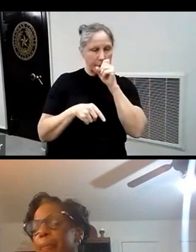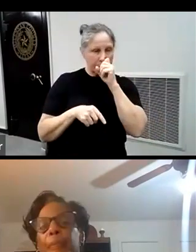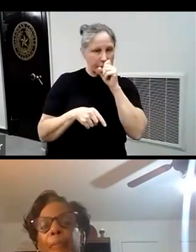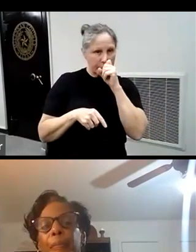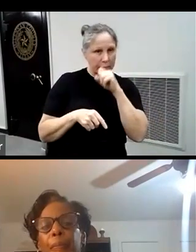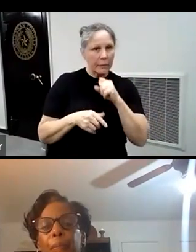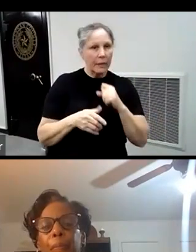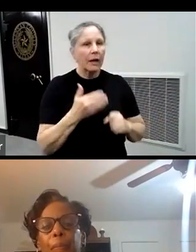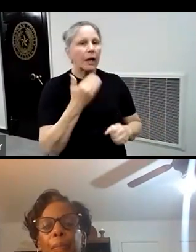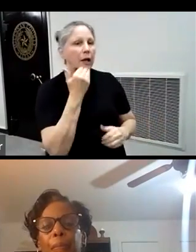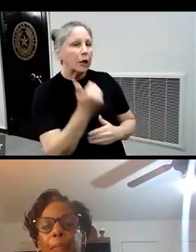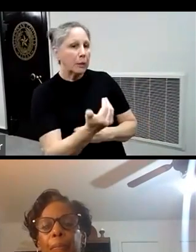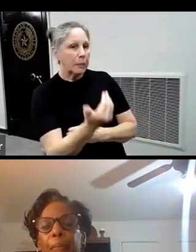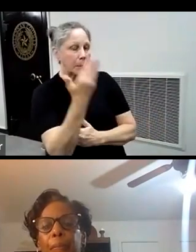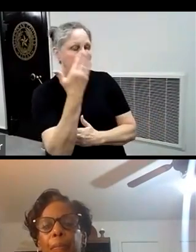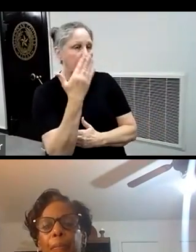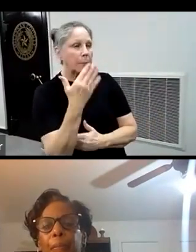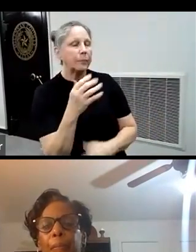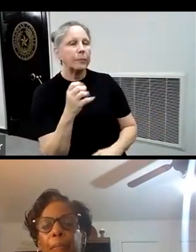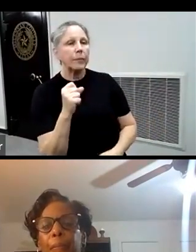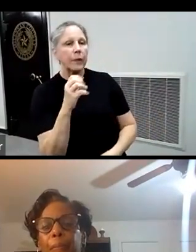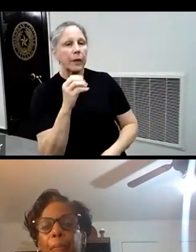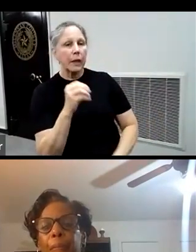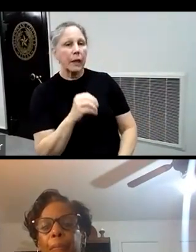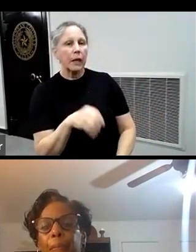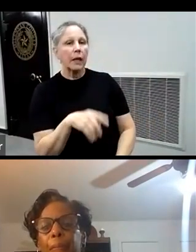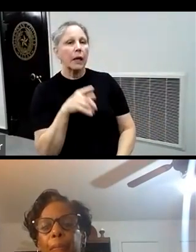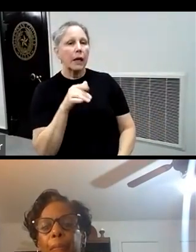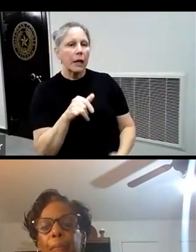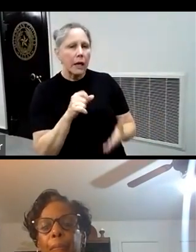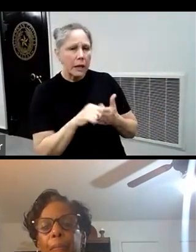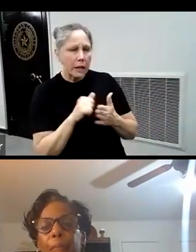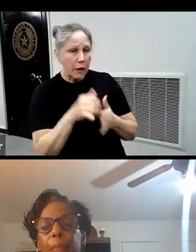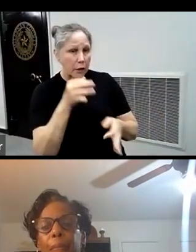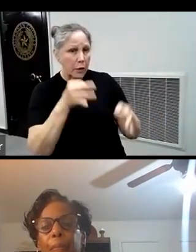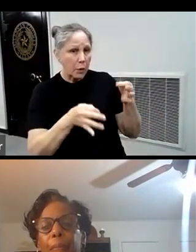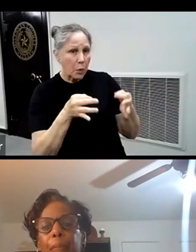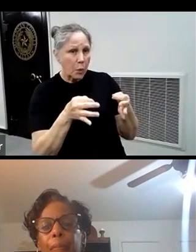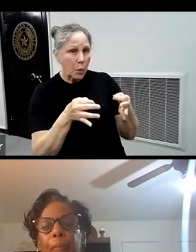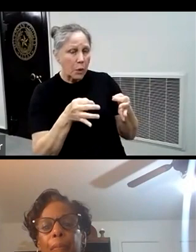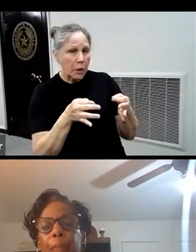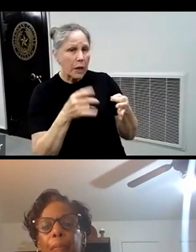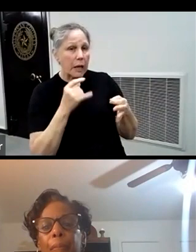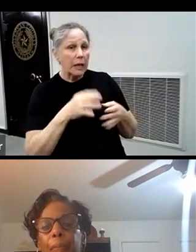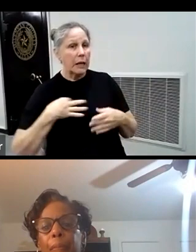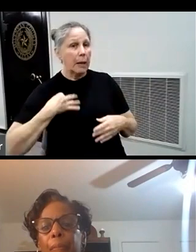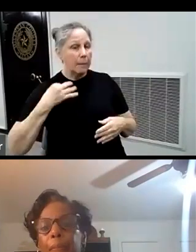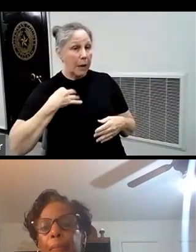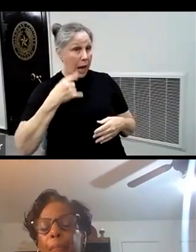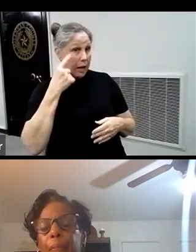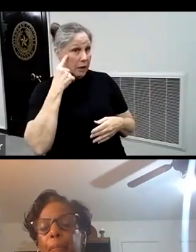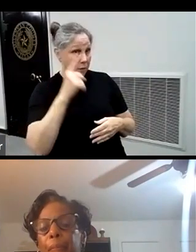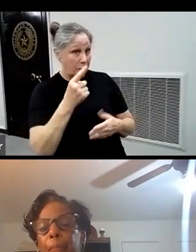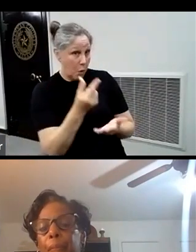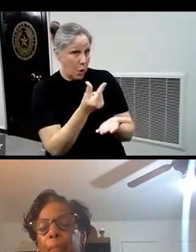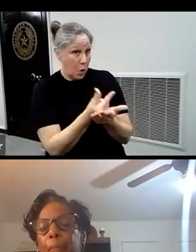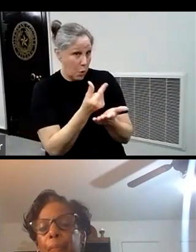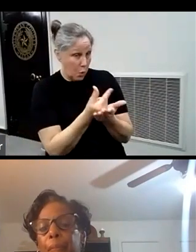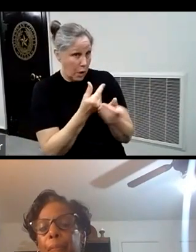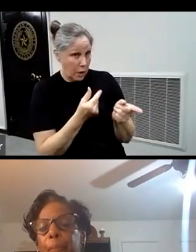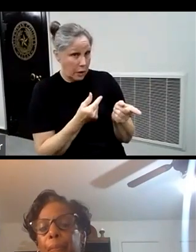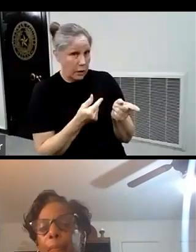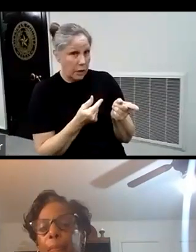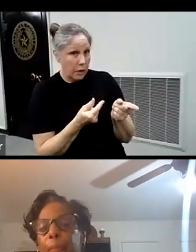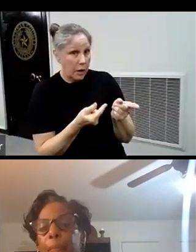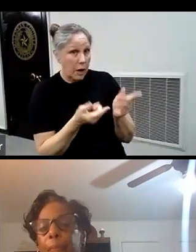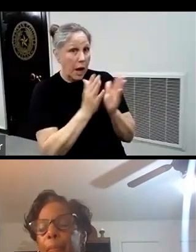Good morning. So McLennan County Dwi Drug Court is applying for a grant. We are asking the Commissioners Court